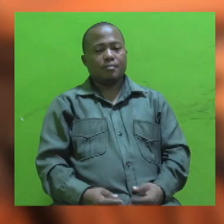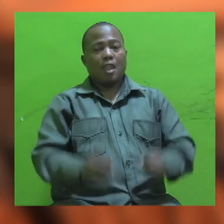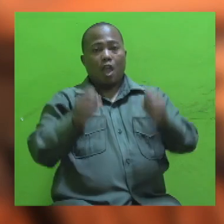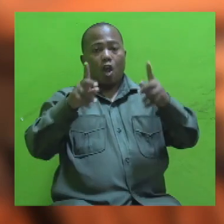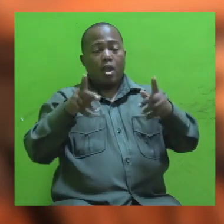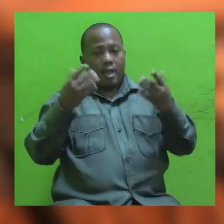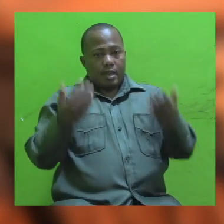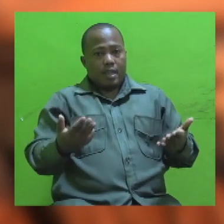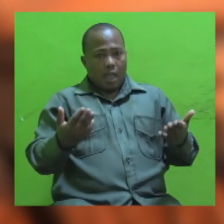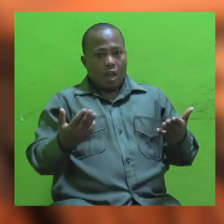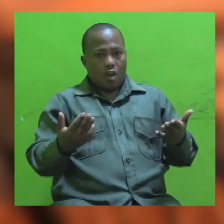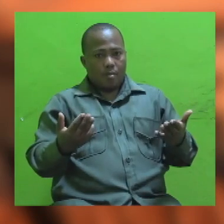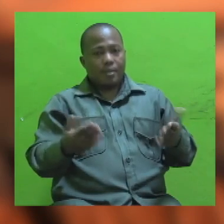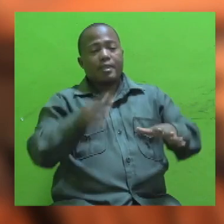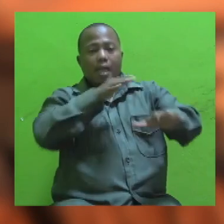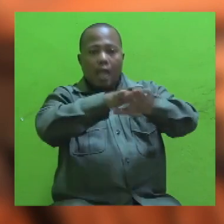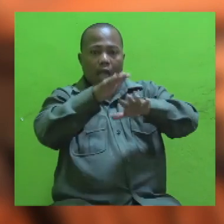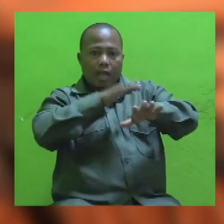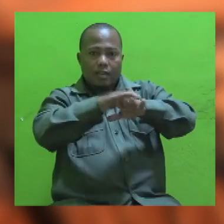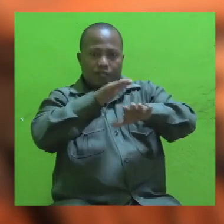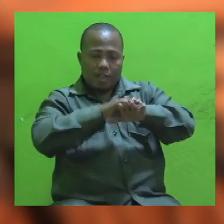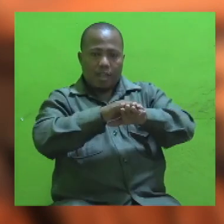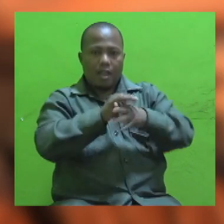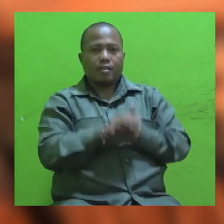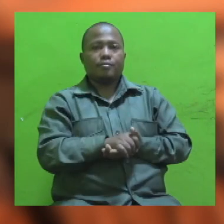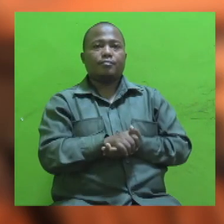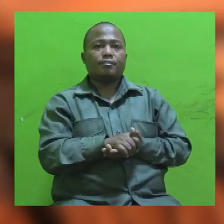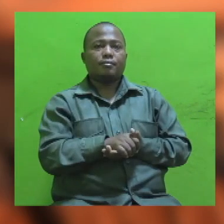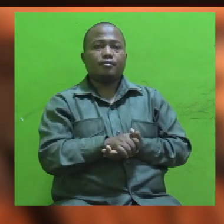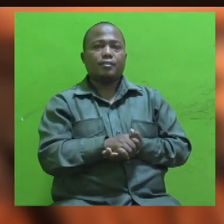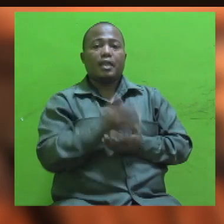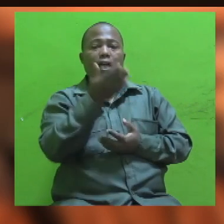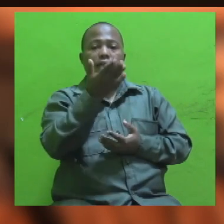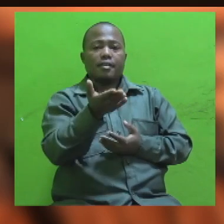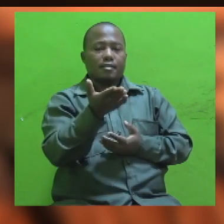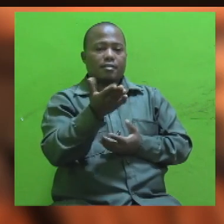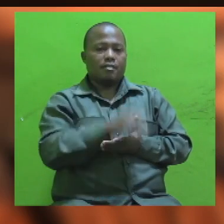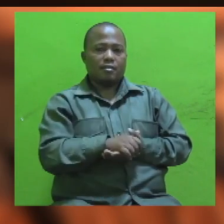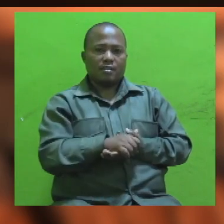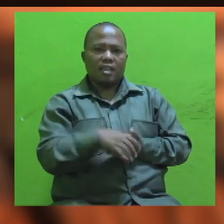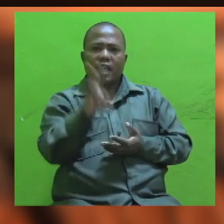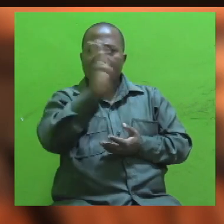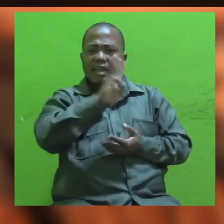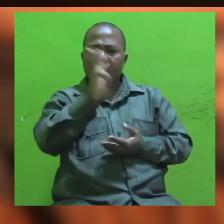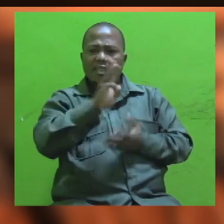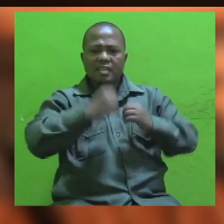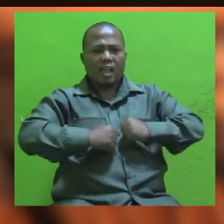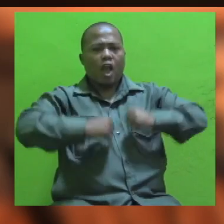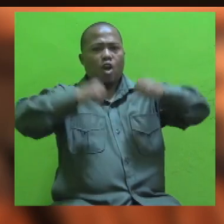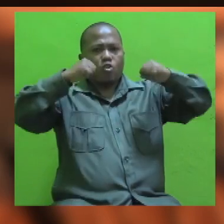Now, let us identify and explain the district authorities. So, my dear